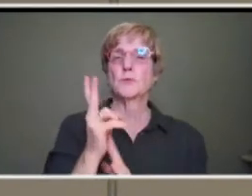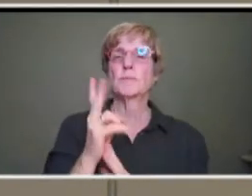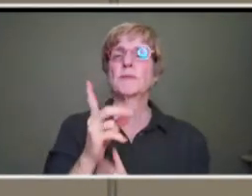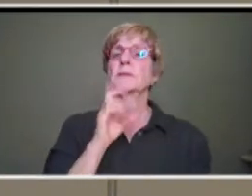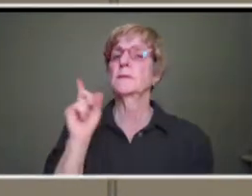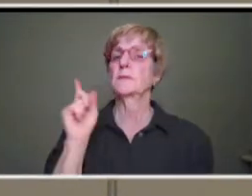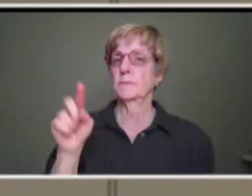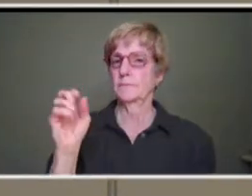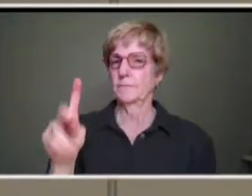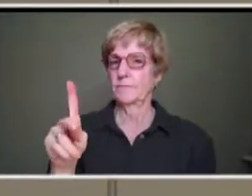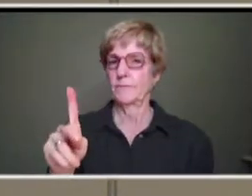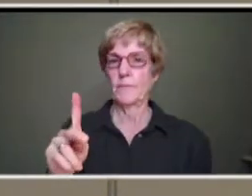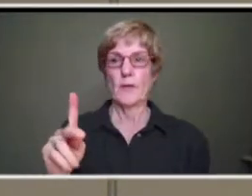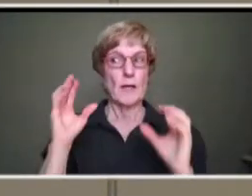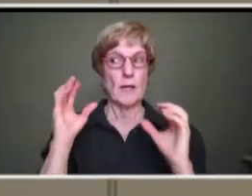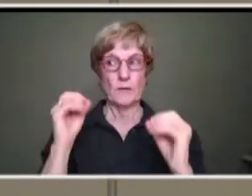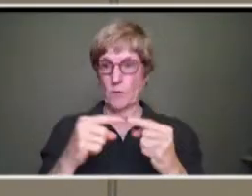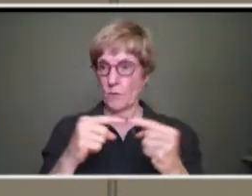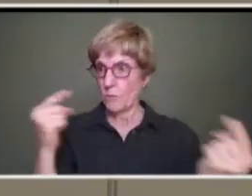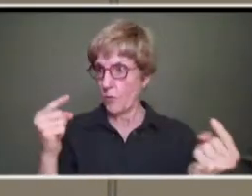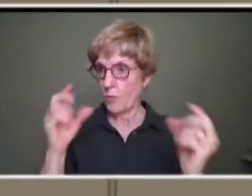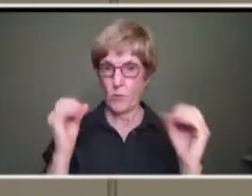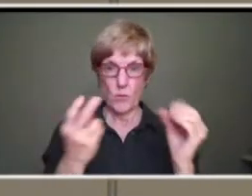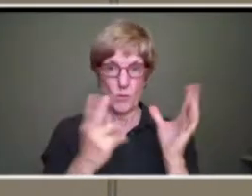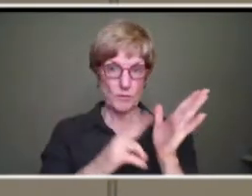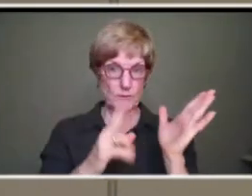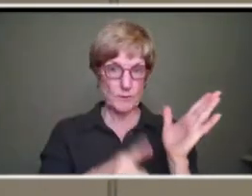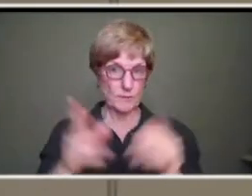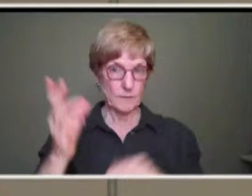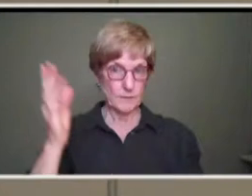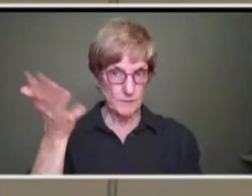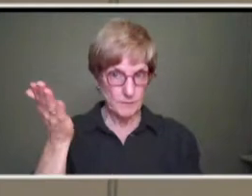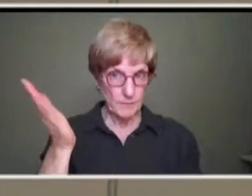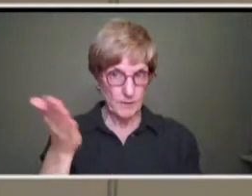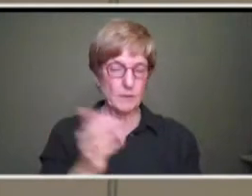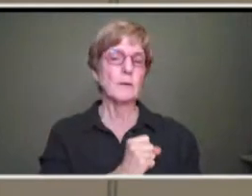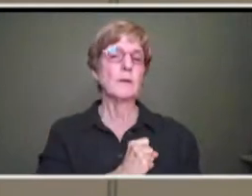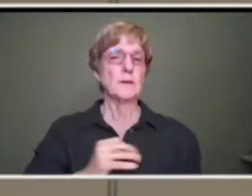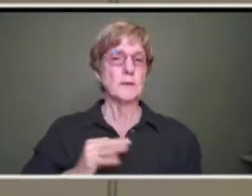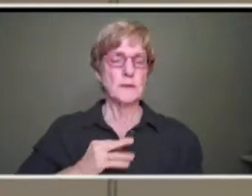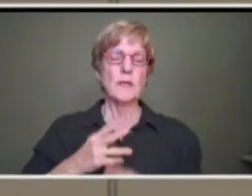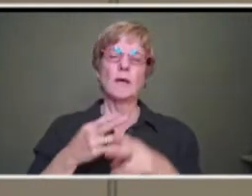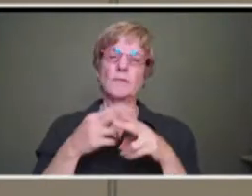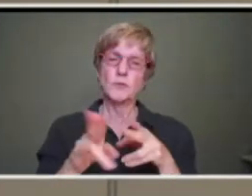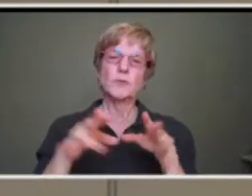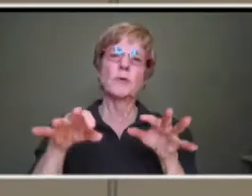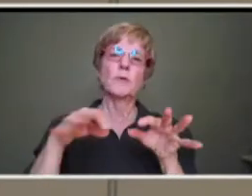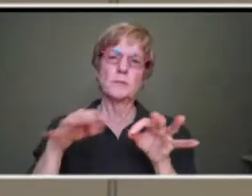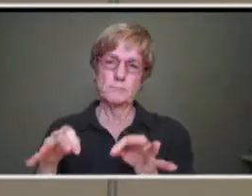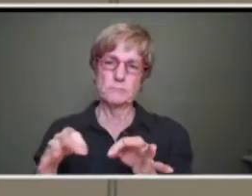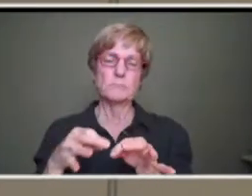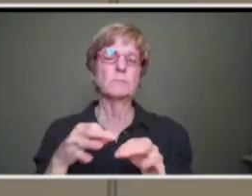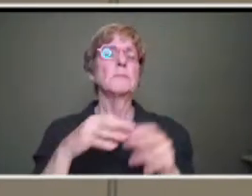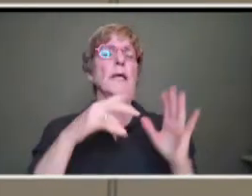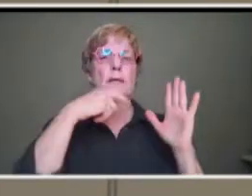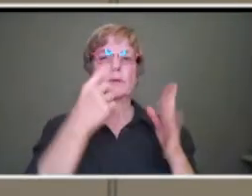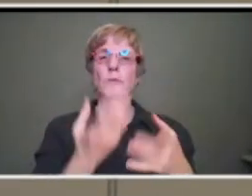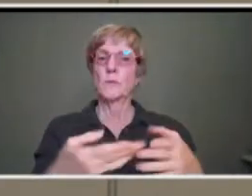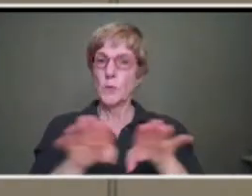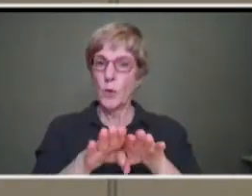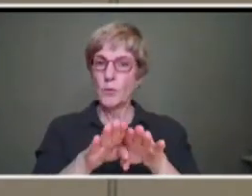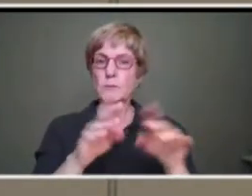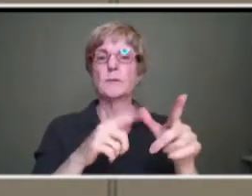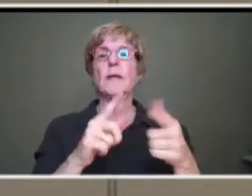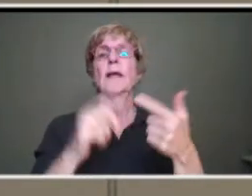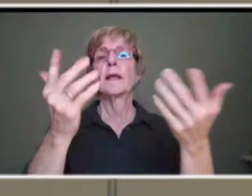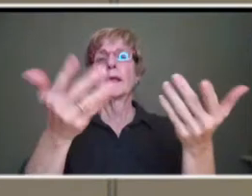if no one is opposed or signed up to speak staff provides a short presentation the public hearing is closed and then the next public